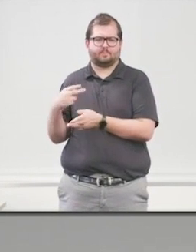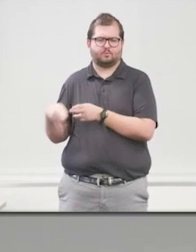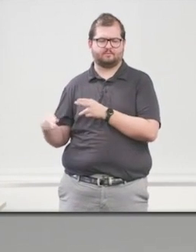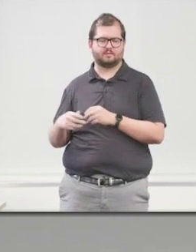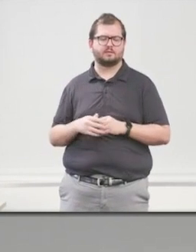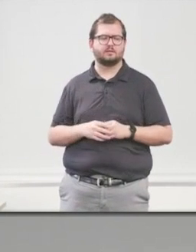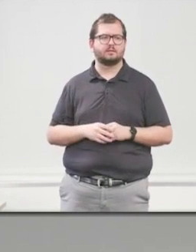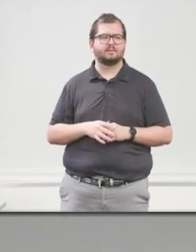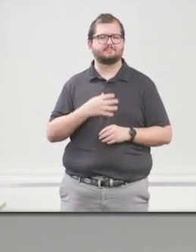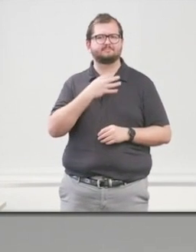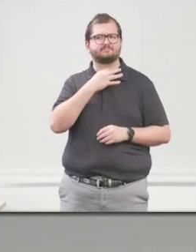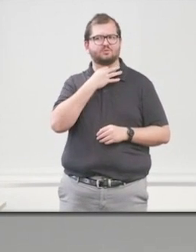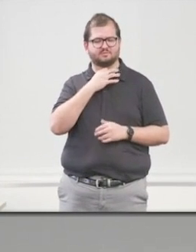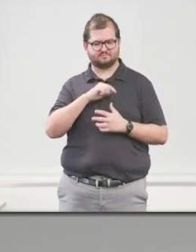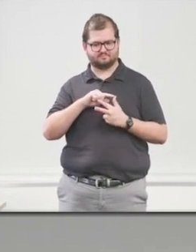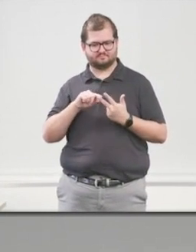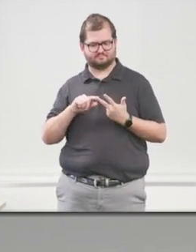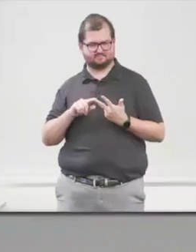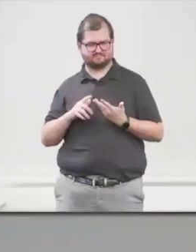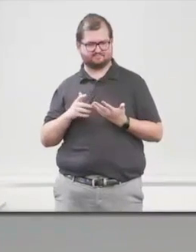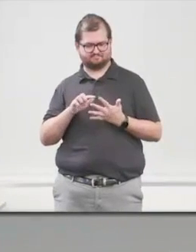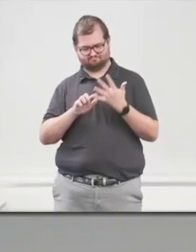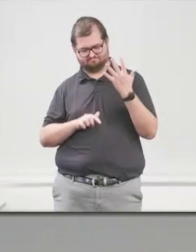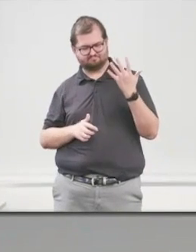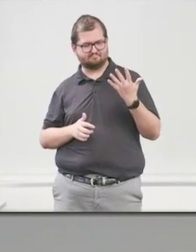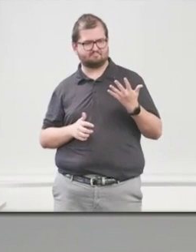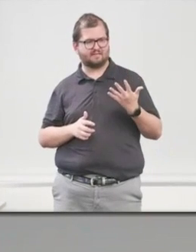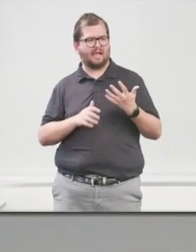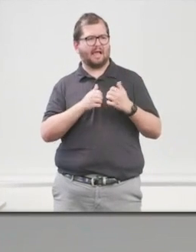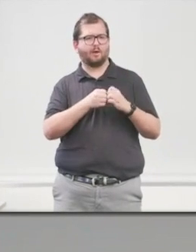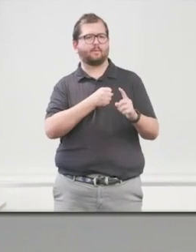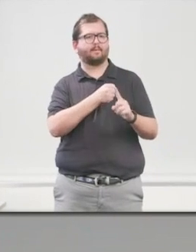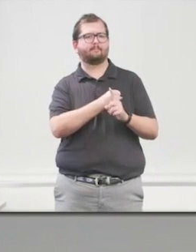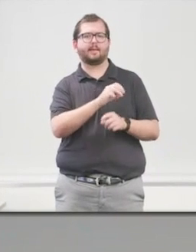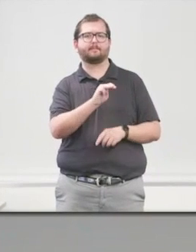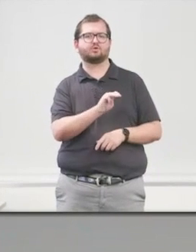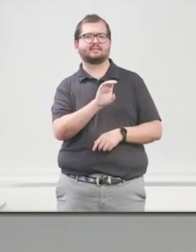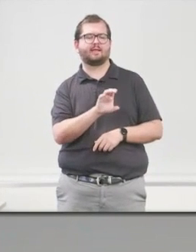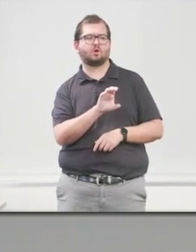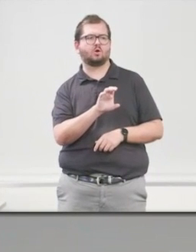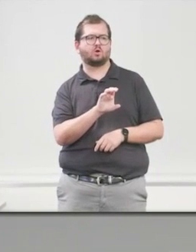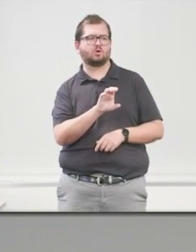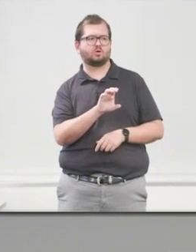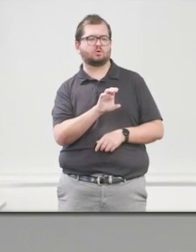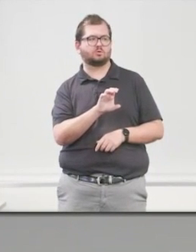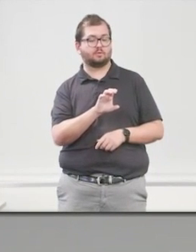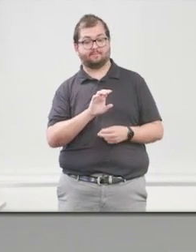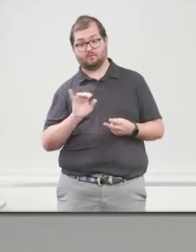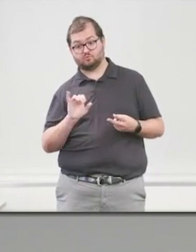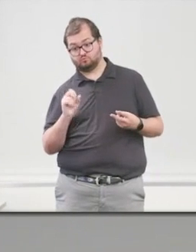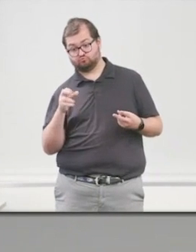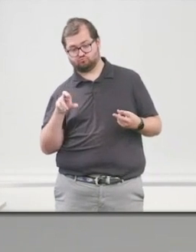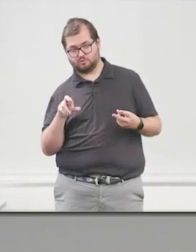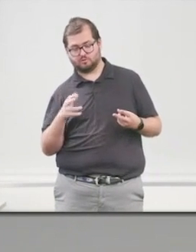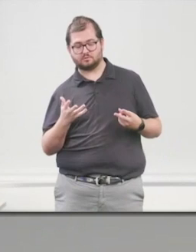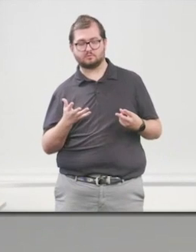How do those types of incidents affect Mercy Care? And then I'll get on to Shar, but also I know a